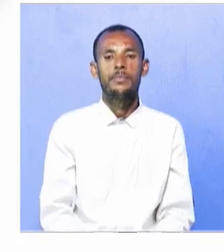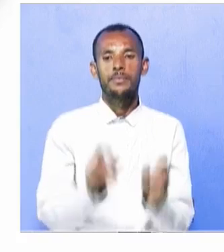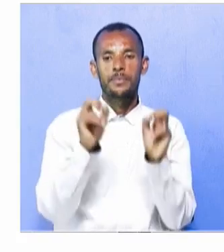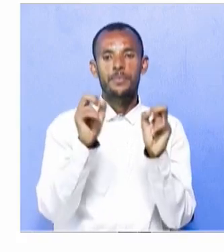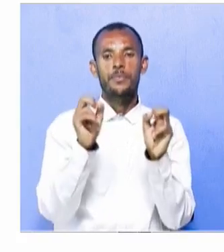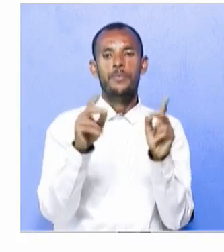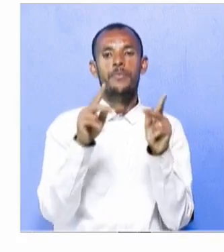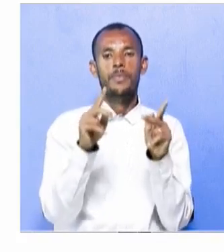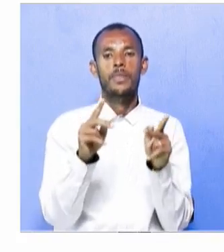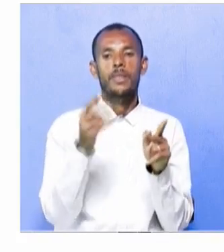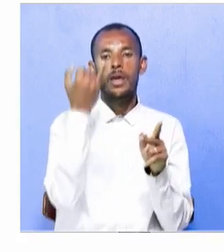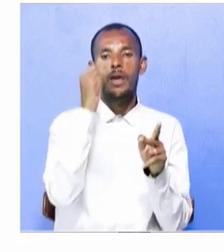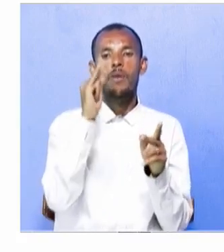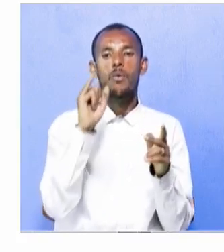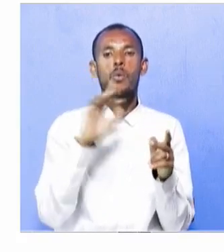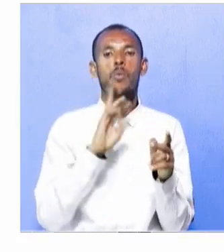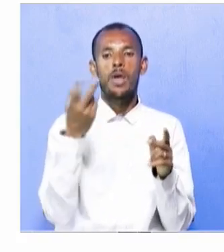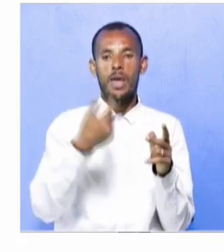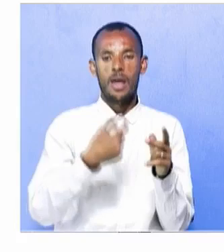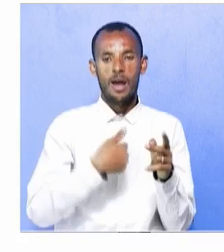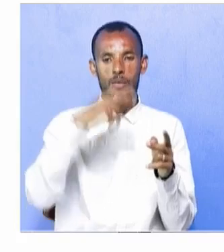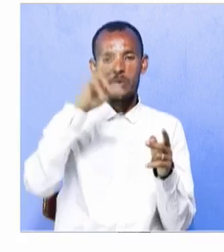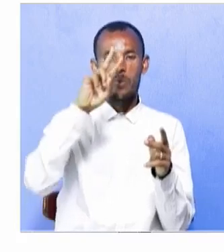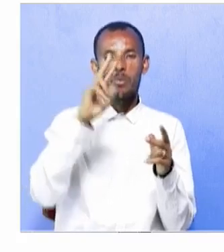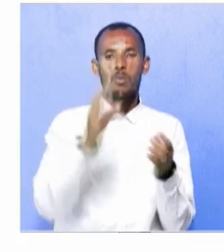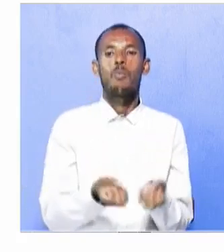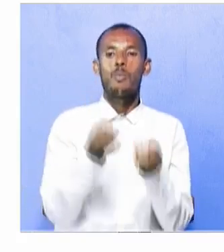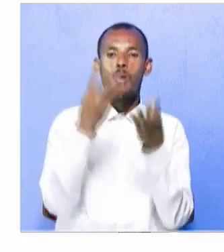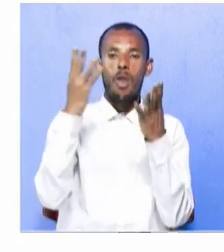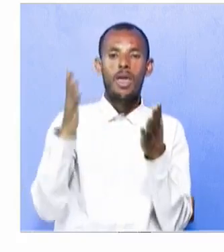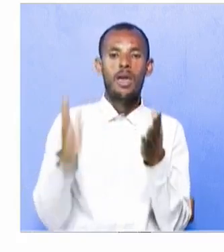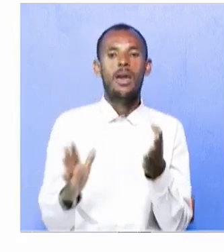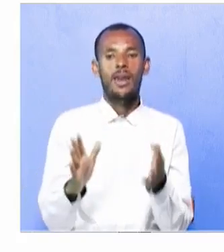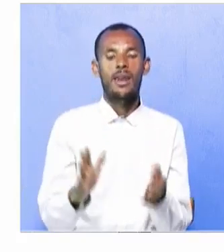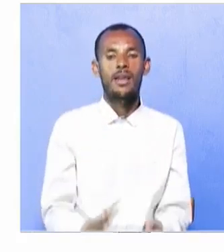Okay, if we have two polygons,